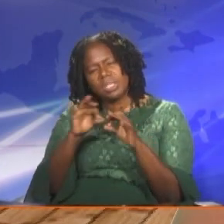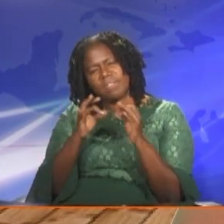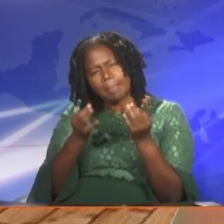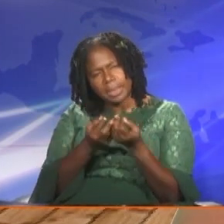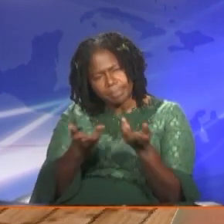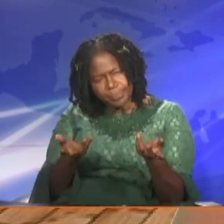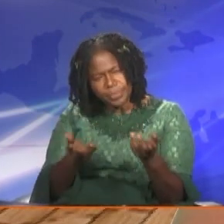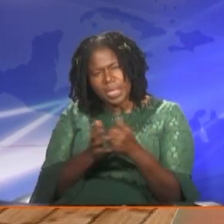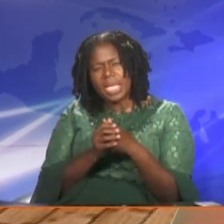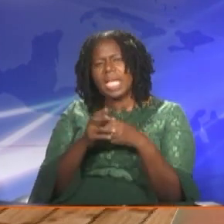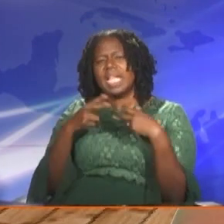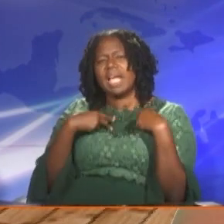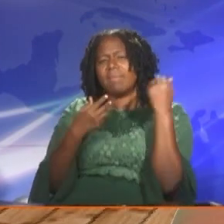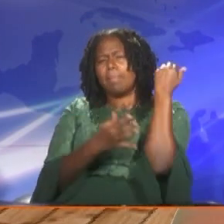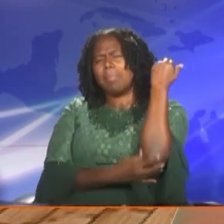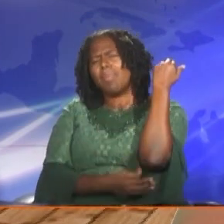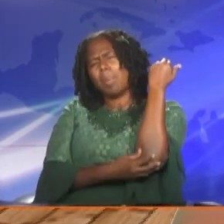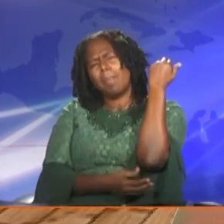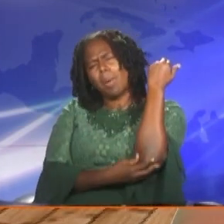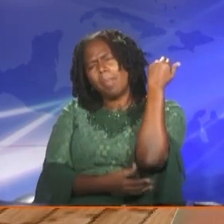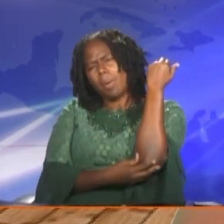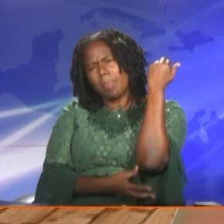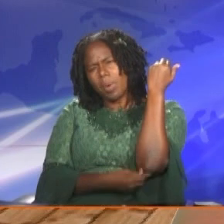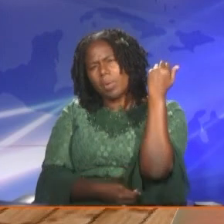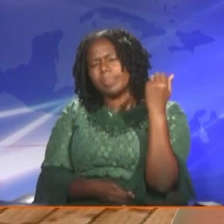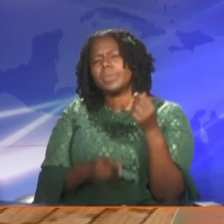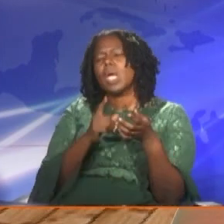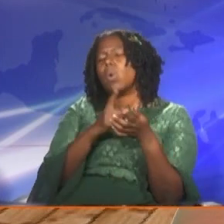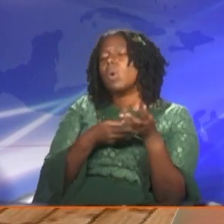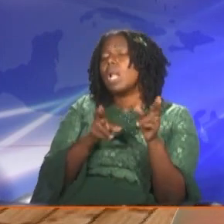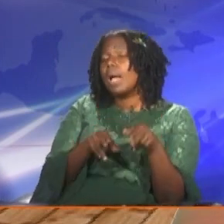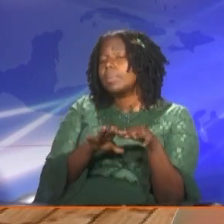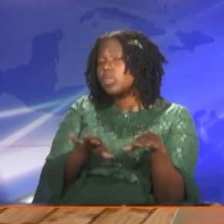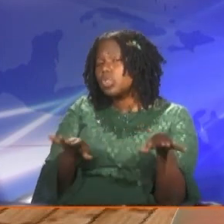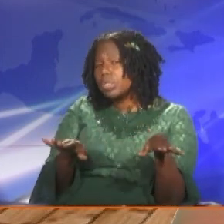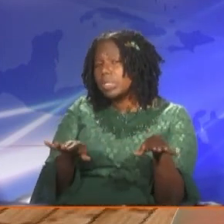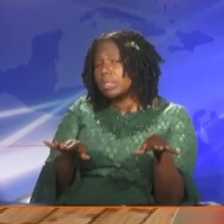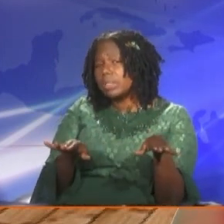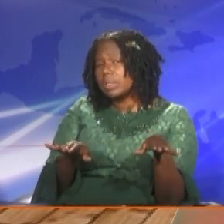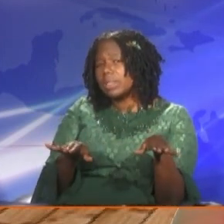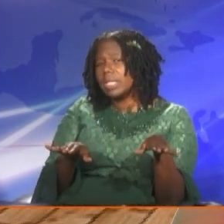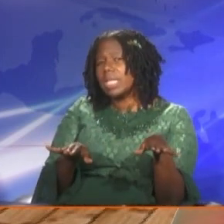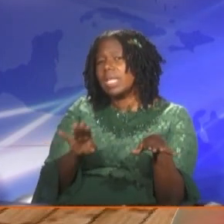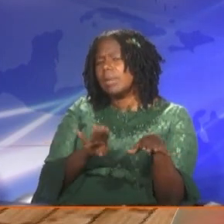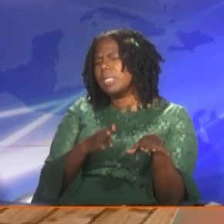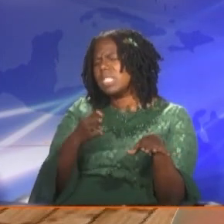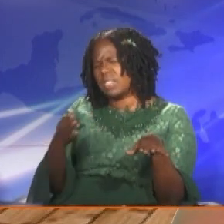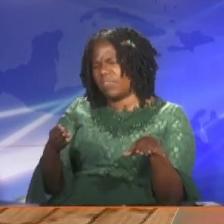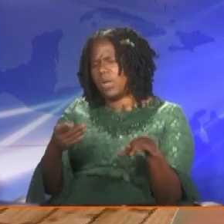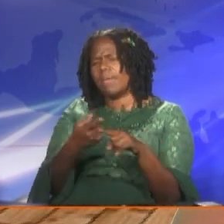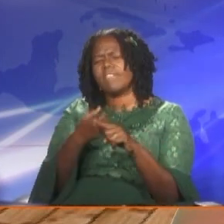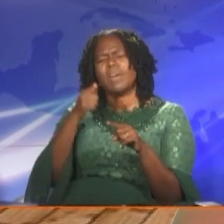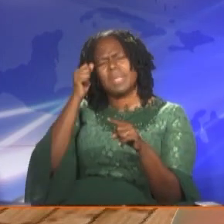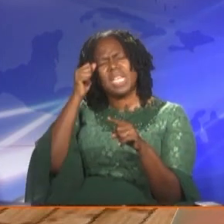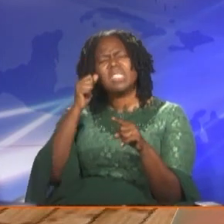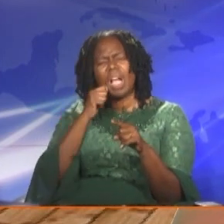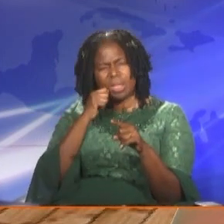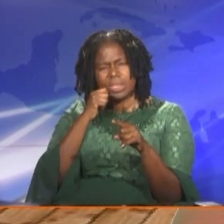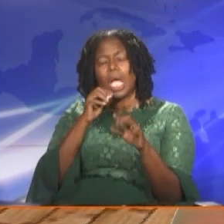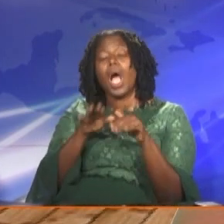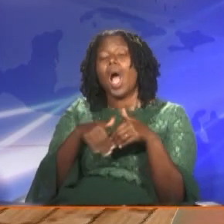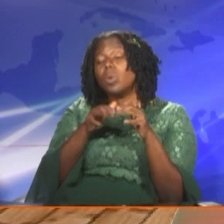poverty. The effects it's going to have on that child or those children is going to be very different from the adult. Because